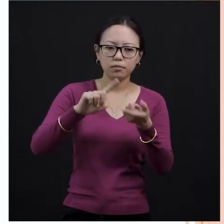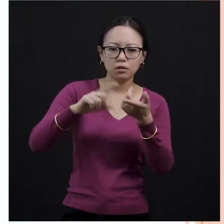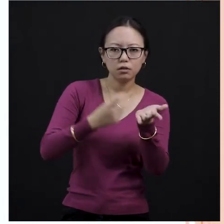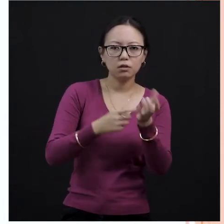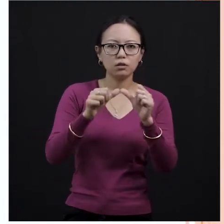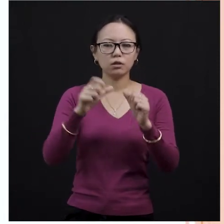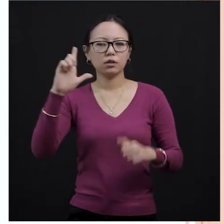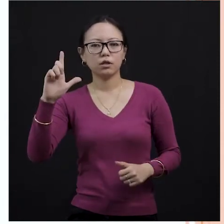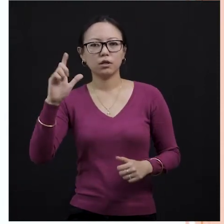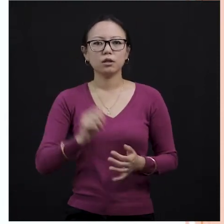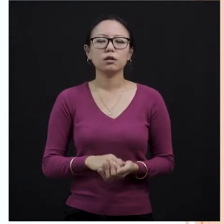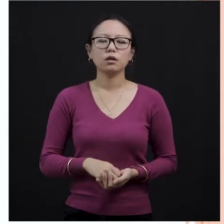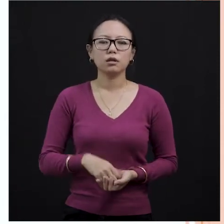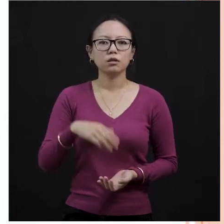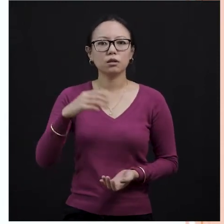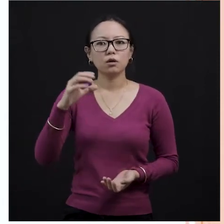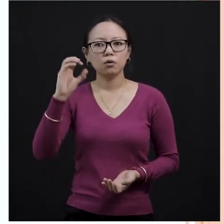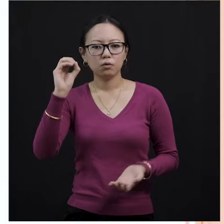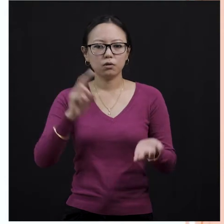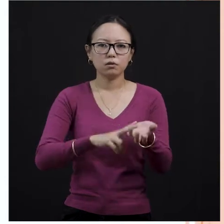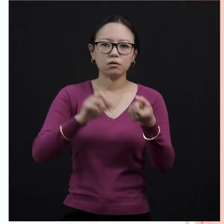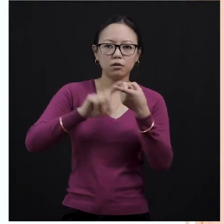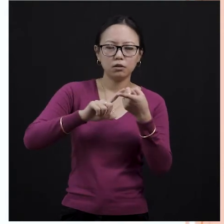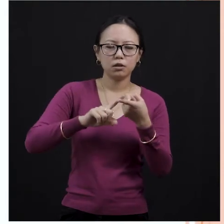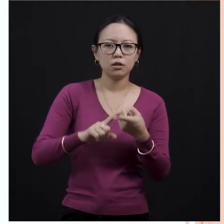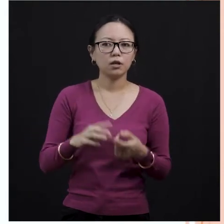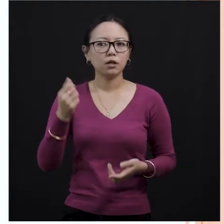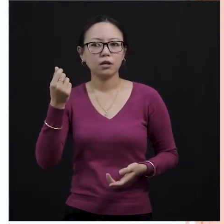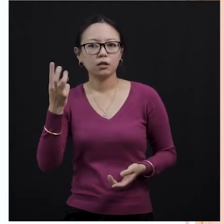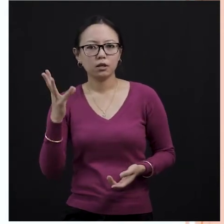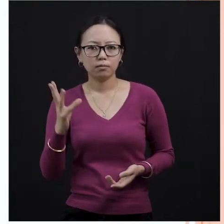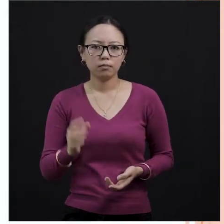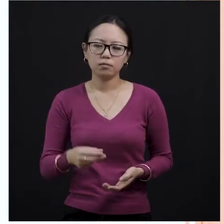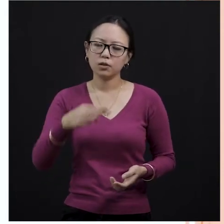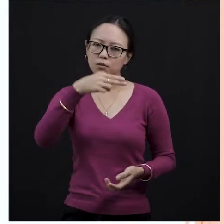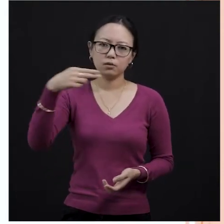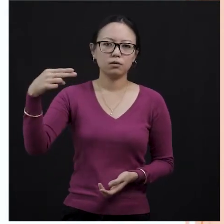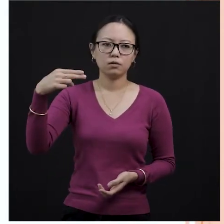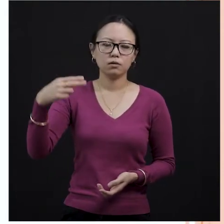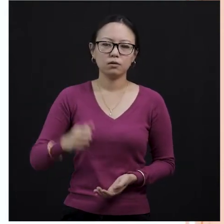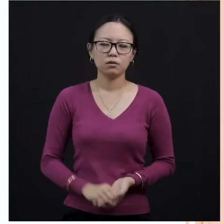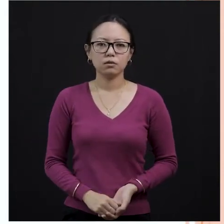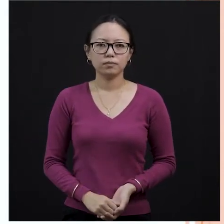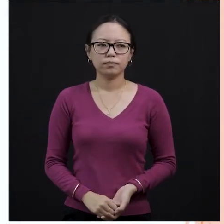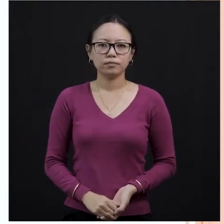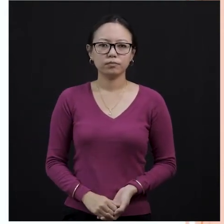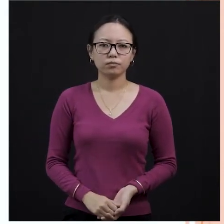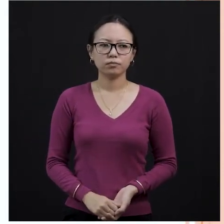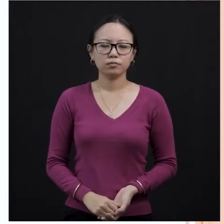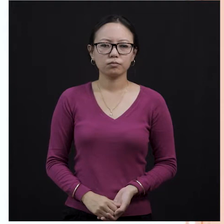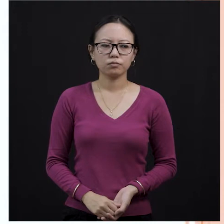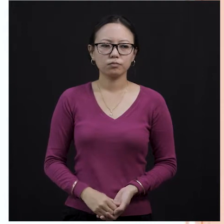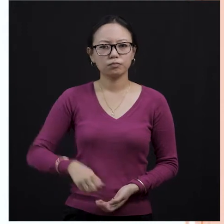is the number name. All right? So let's look at the next uh, object that is